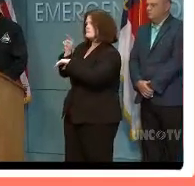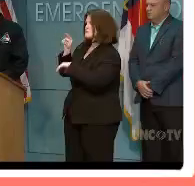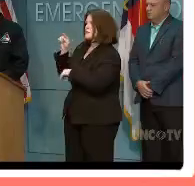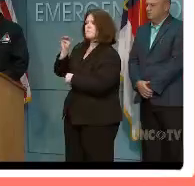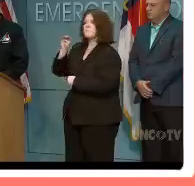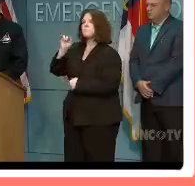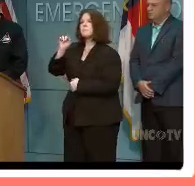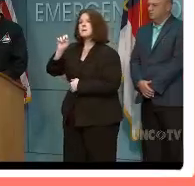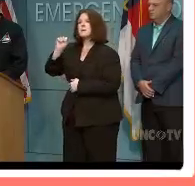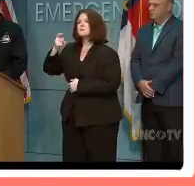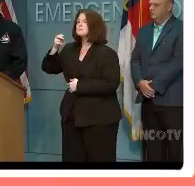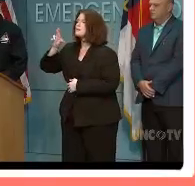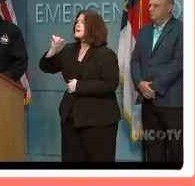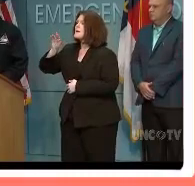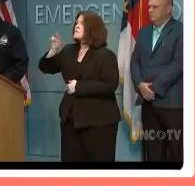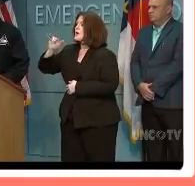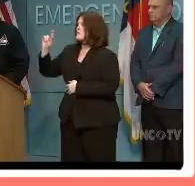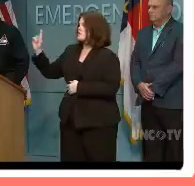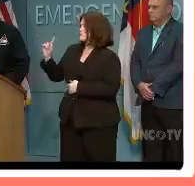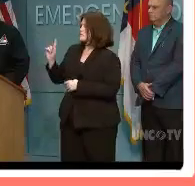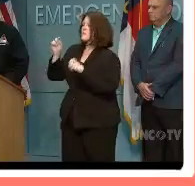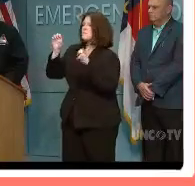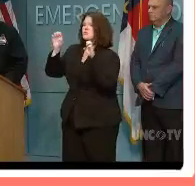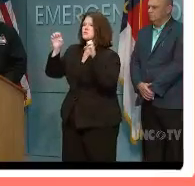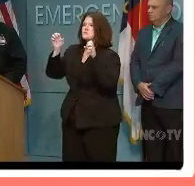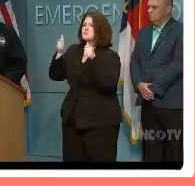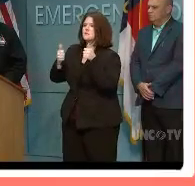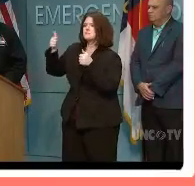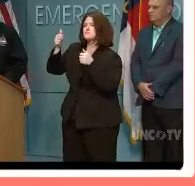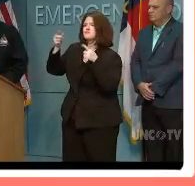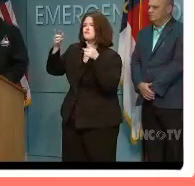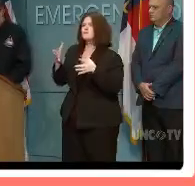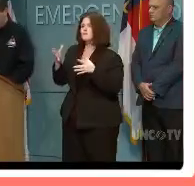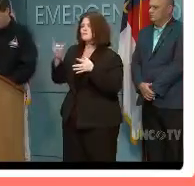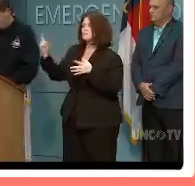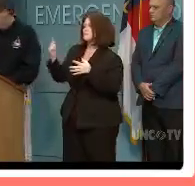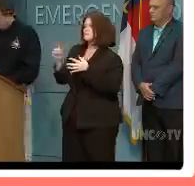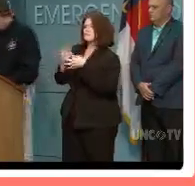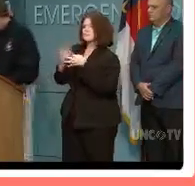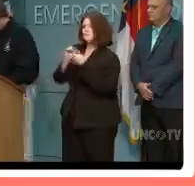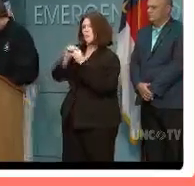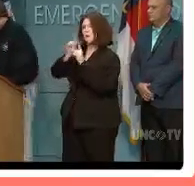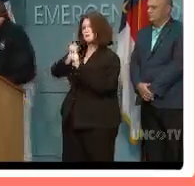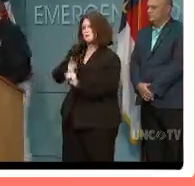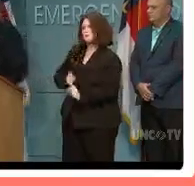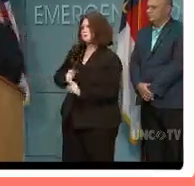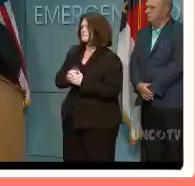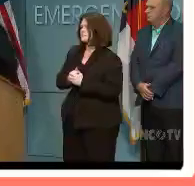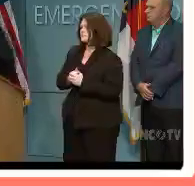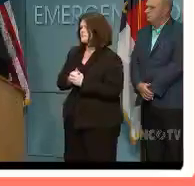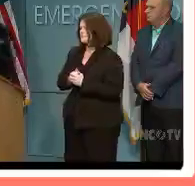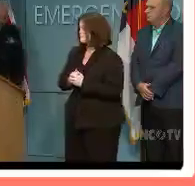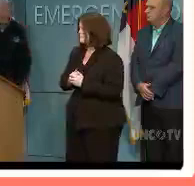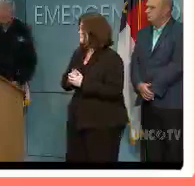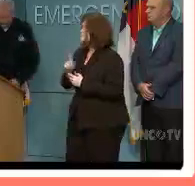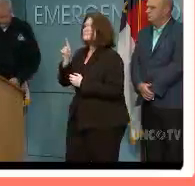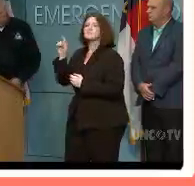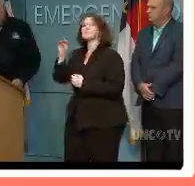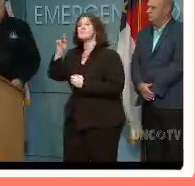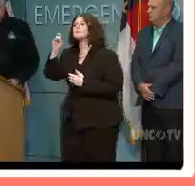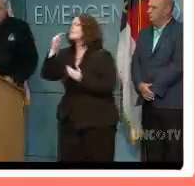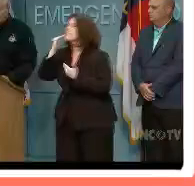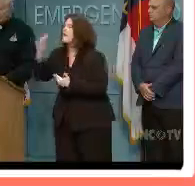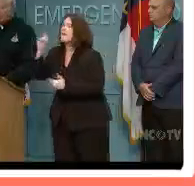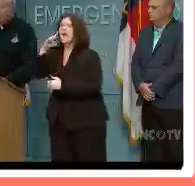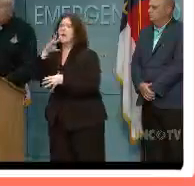Emergency Management Director, to give you some more specific details about what we're doing. Mike? Thank you,